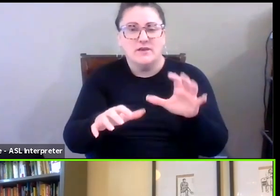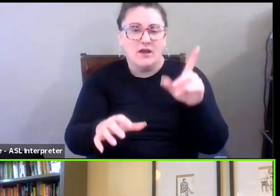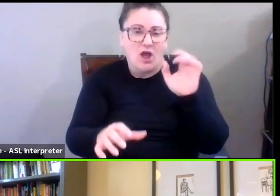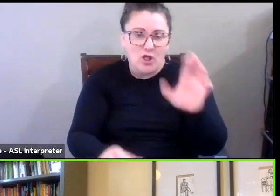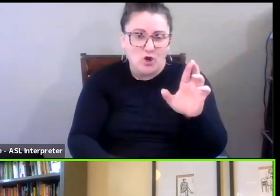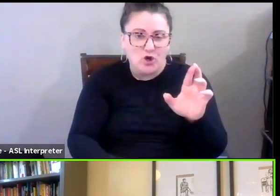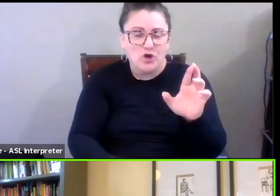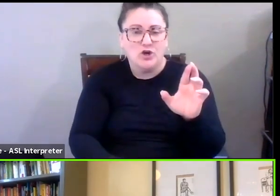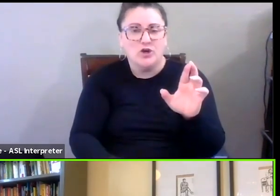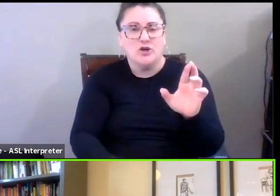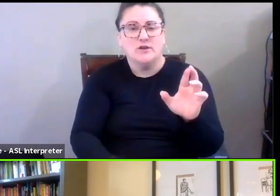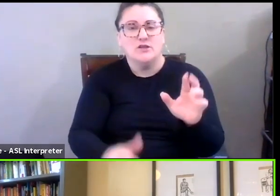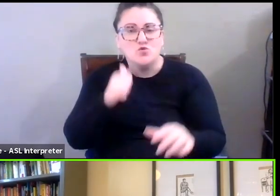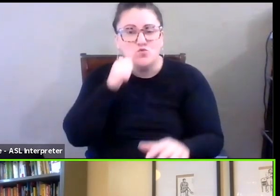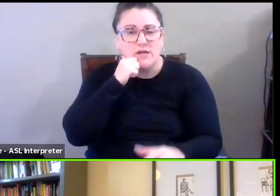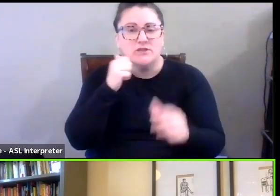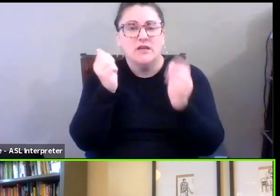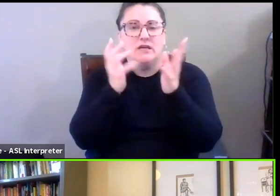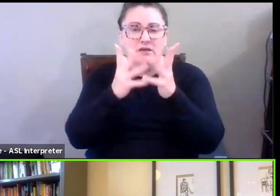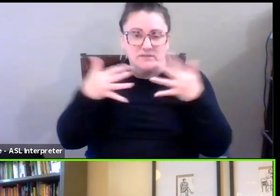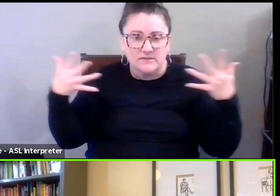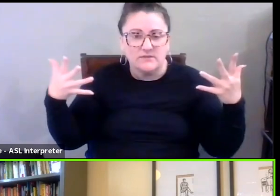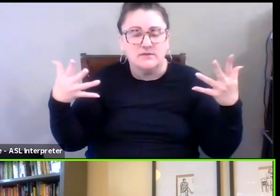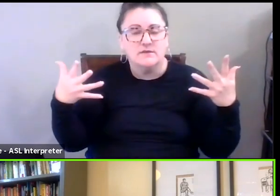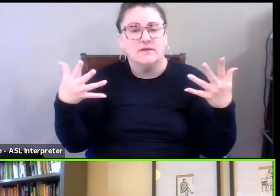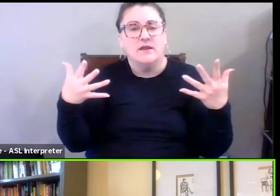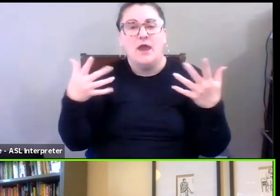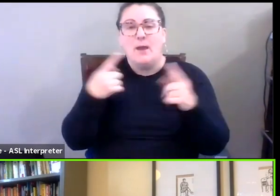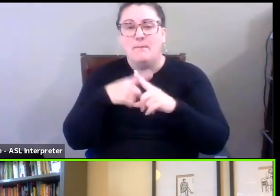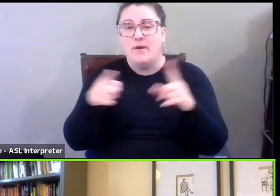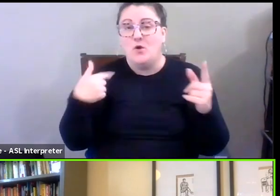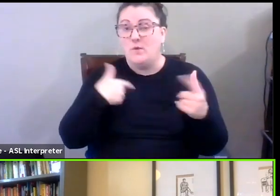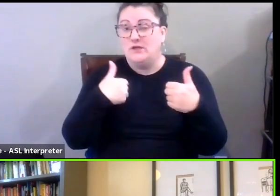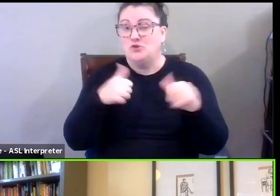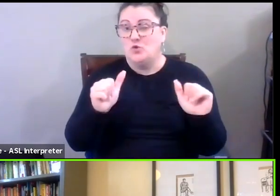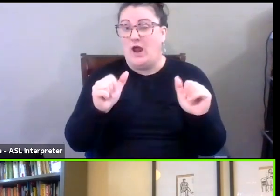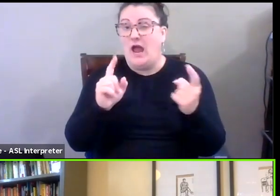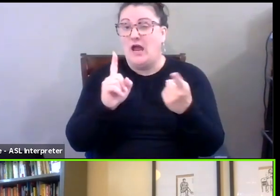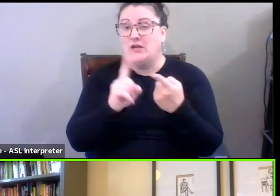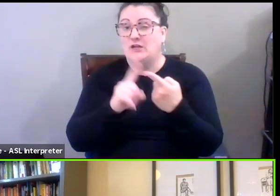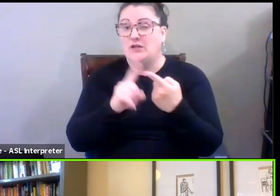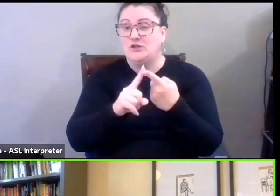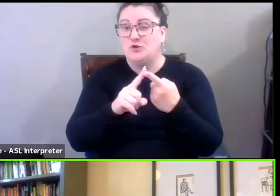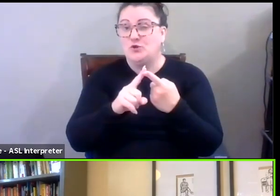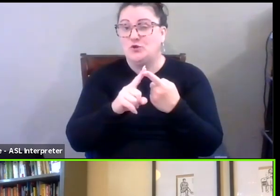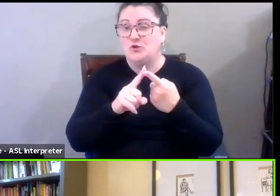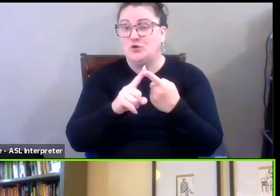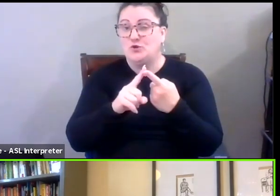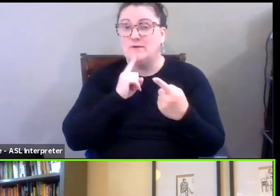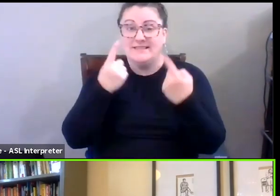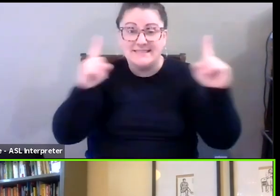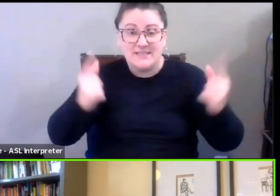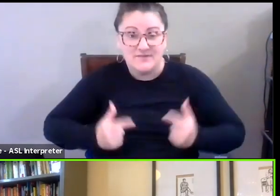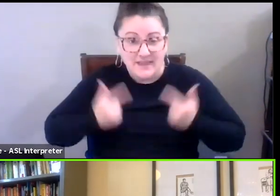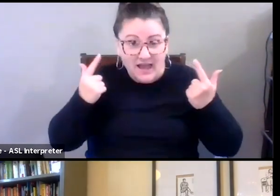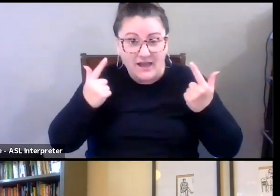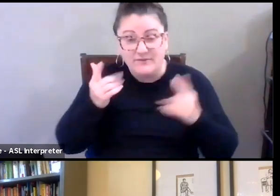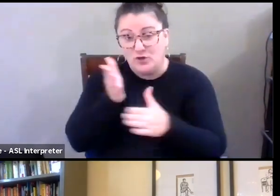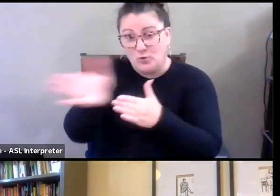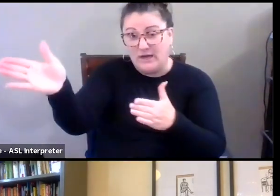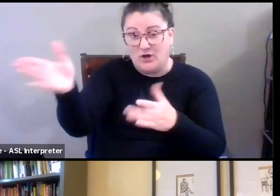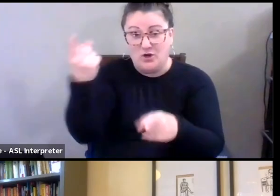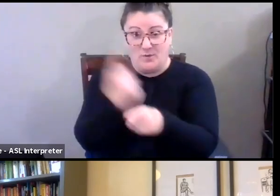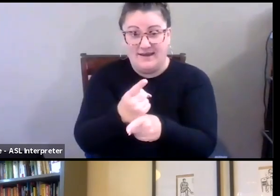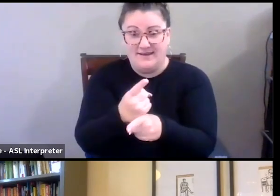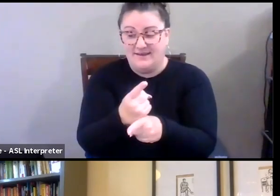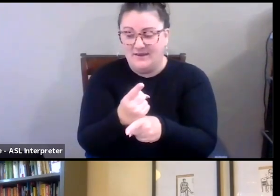And yet when we go and try to make a living, mm-hmm. right? Yeah.